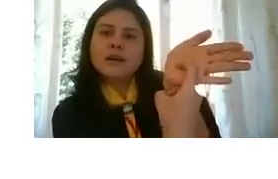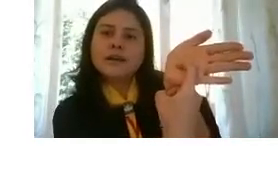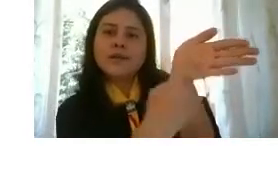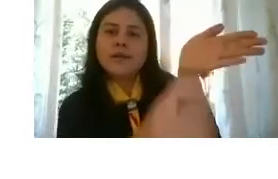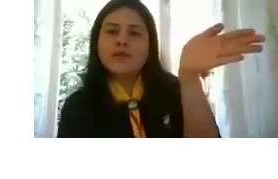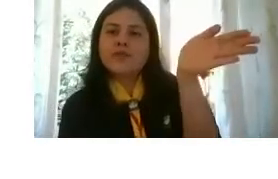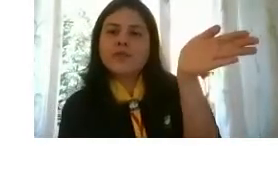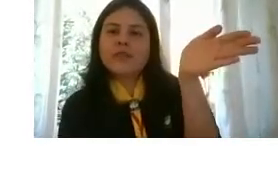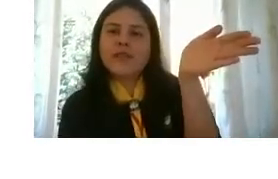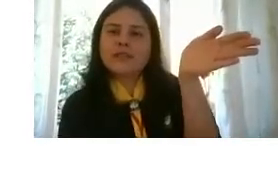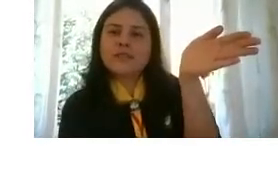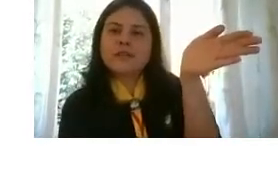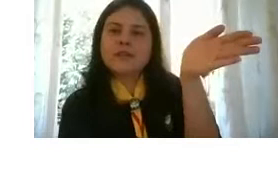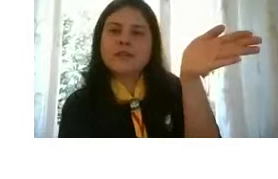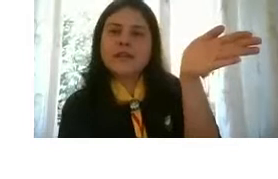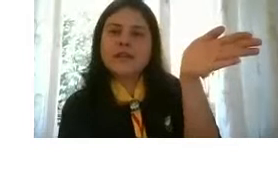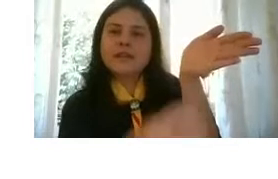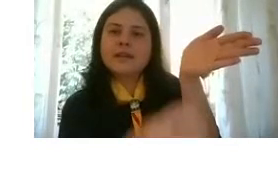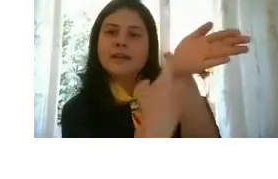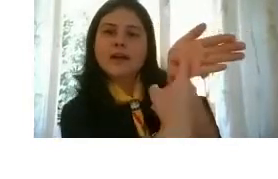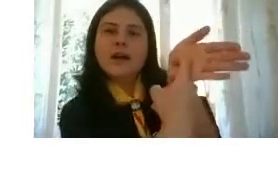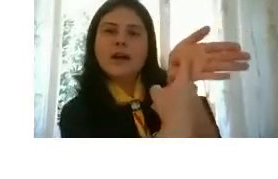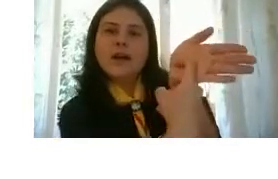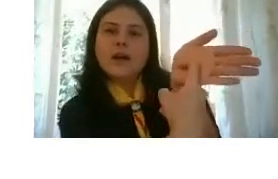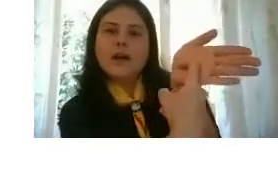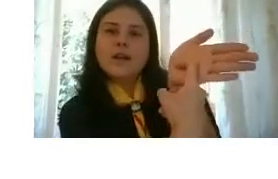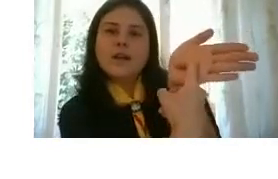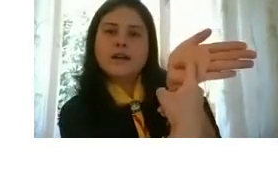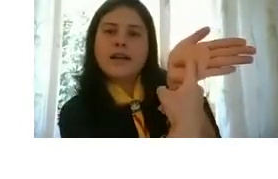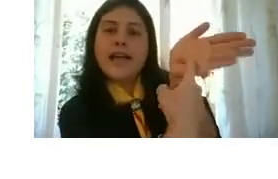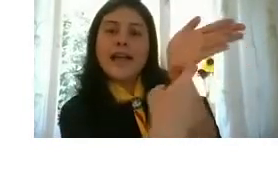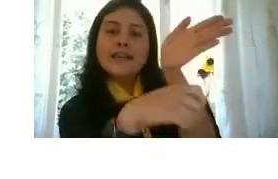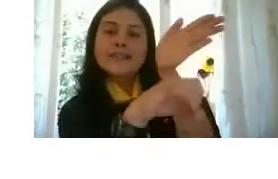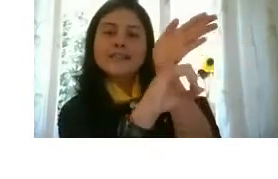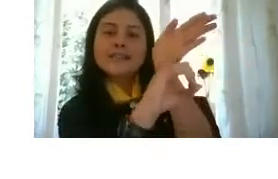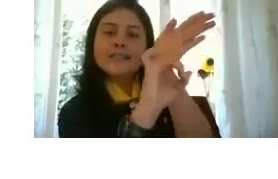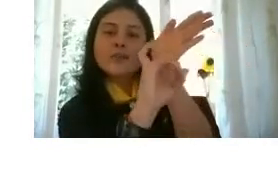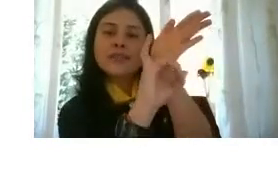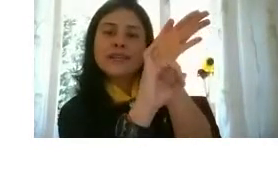Okay, I'm gonna move to the next screen. R,